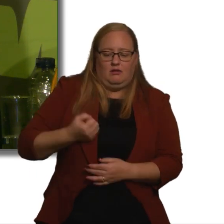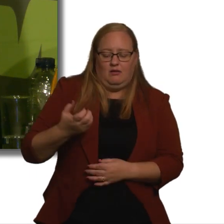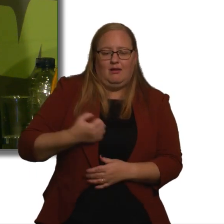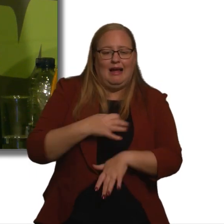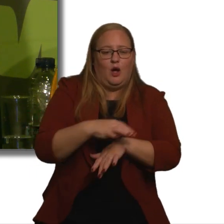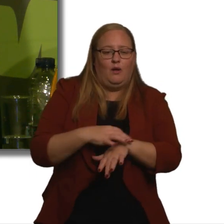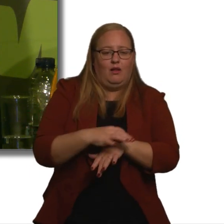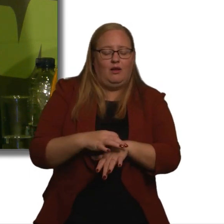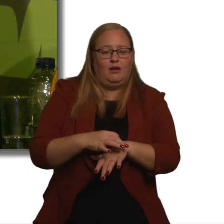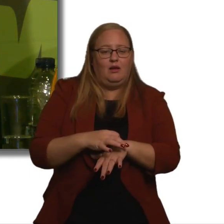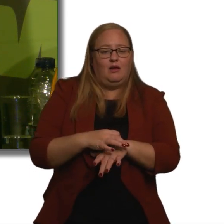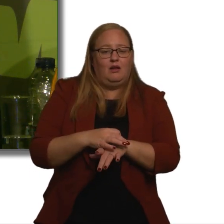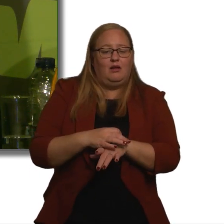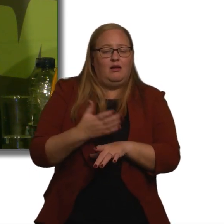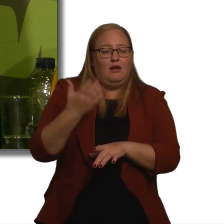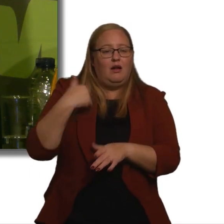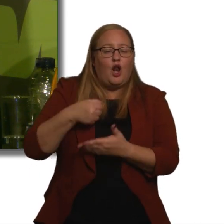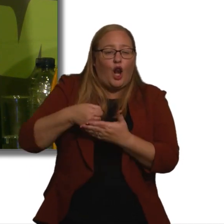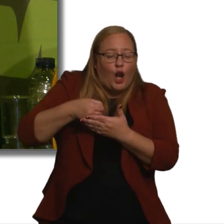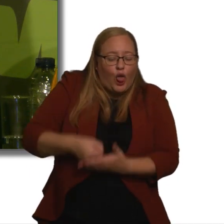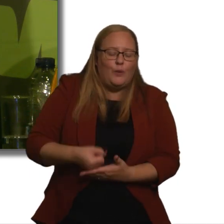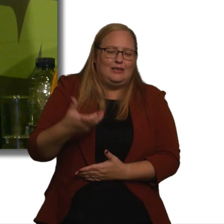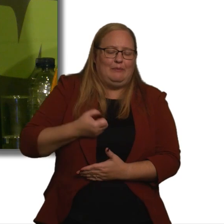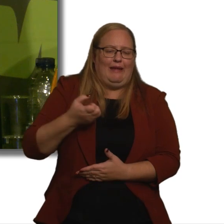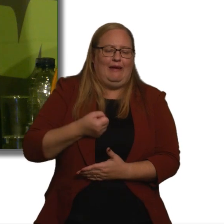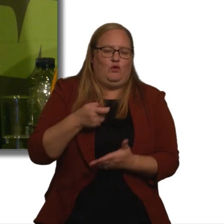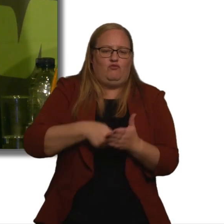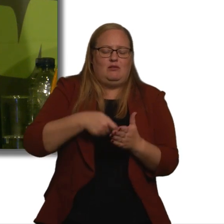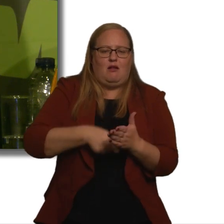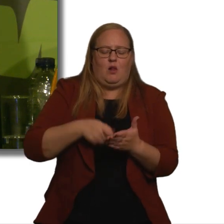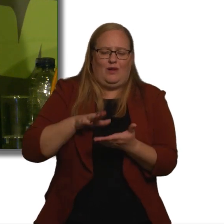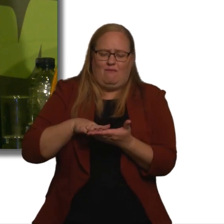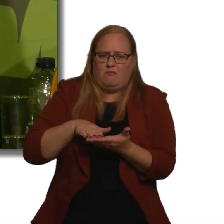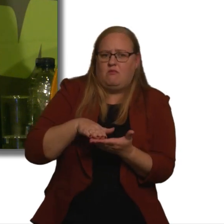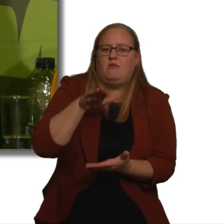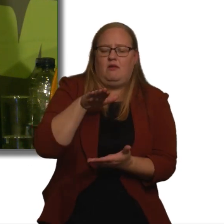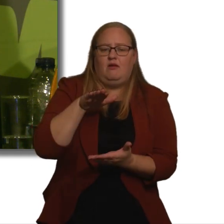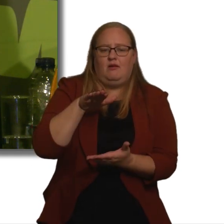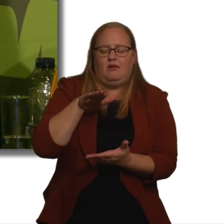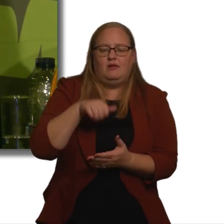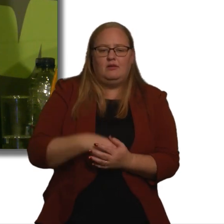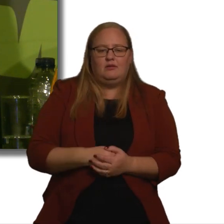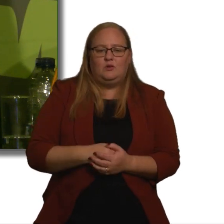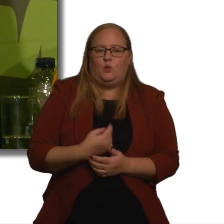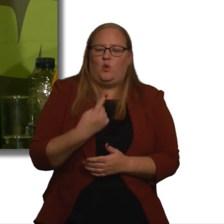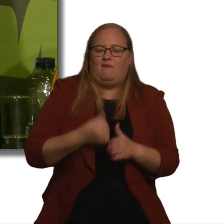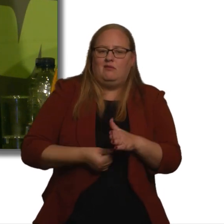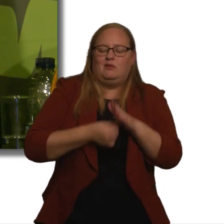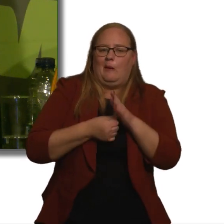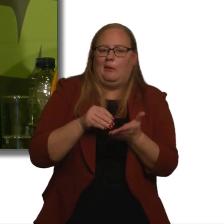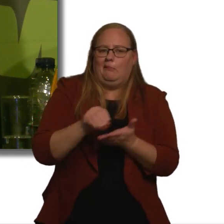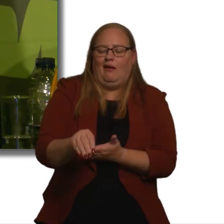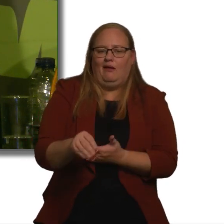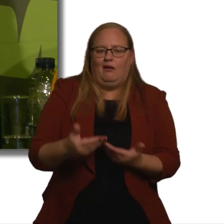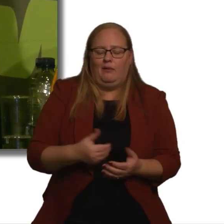We've moved from the lowest quartile within the industry to the upper quartile, feeling that in a cost of living crisis,